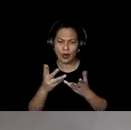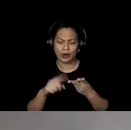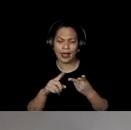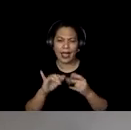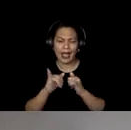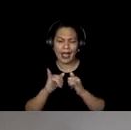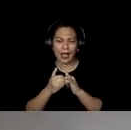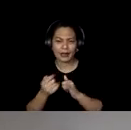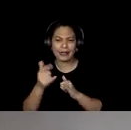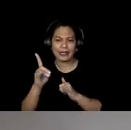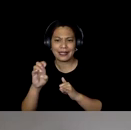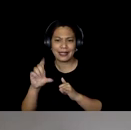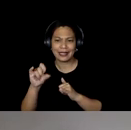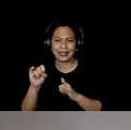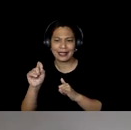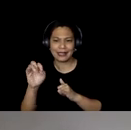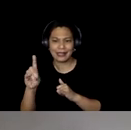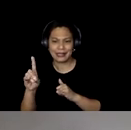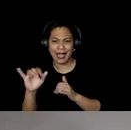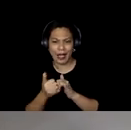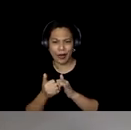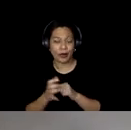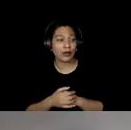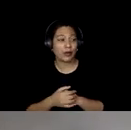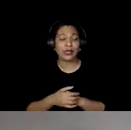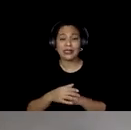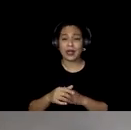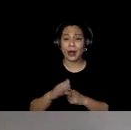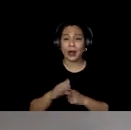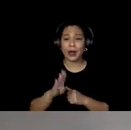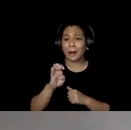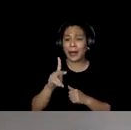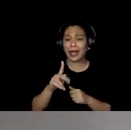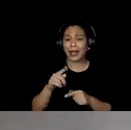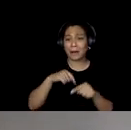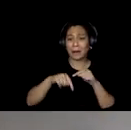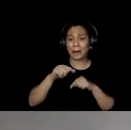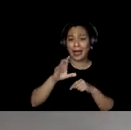So backlink, they're called backlink analysis. You can just do a search for it.